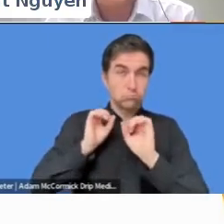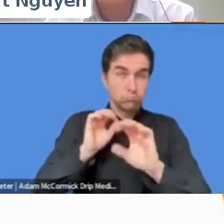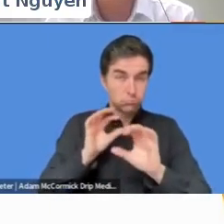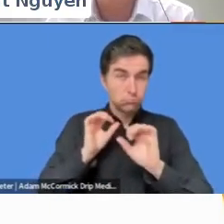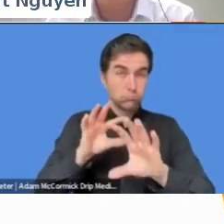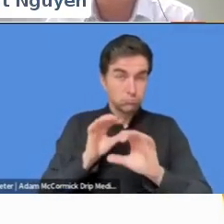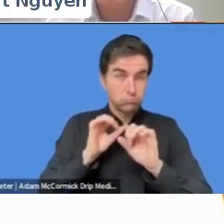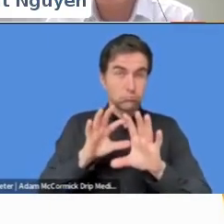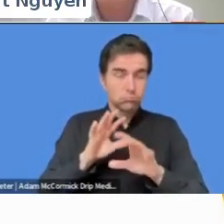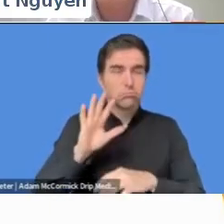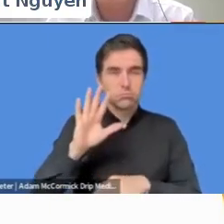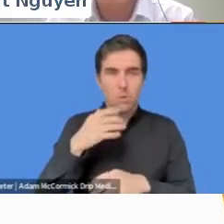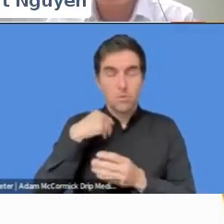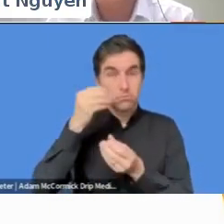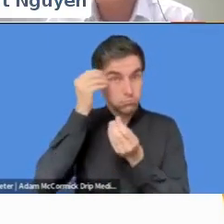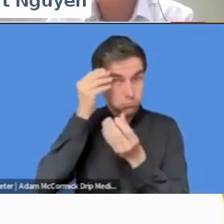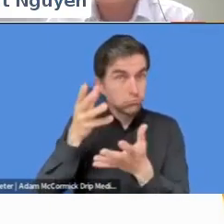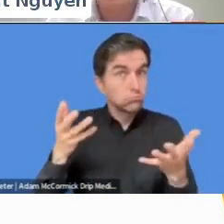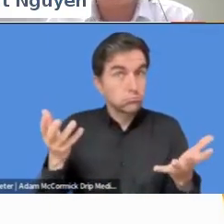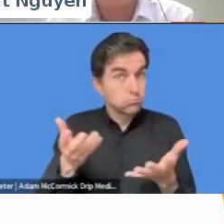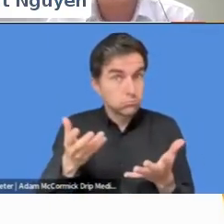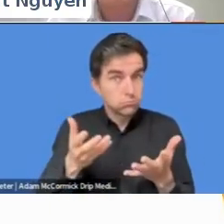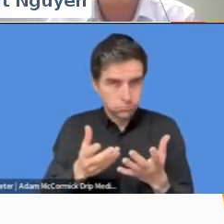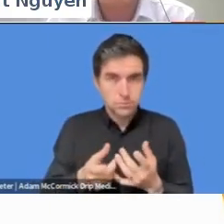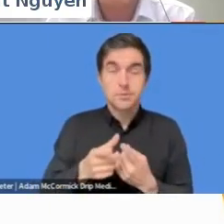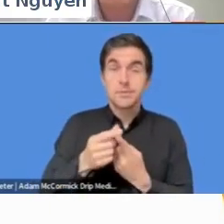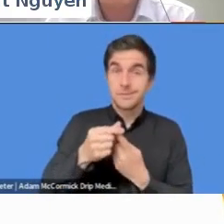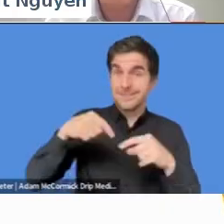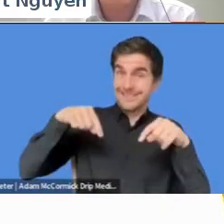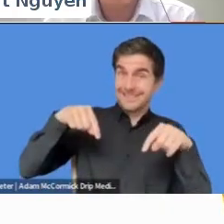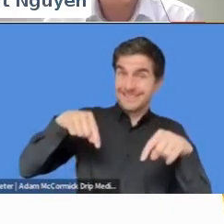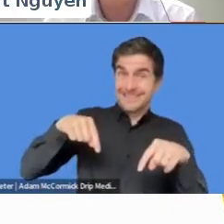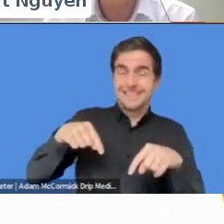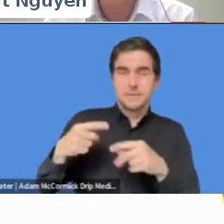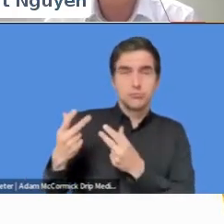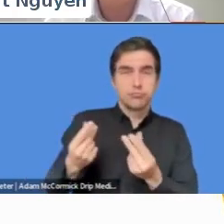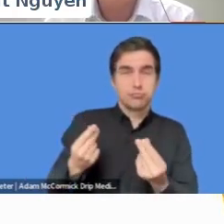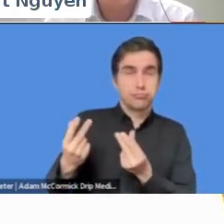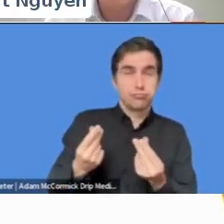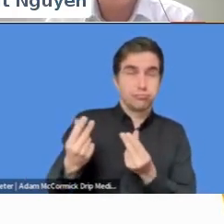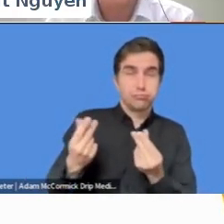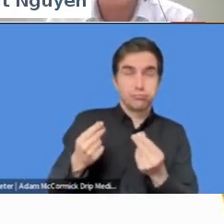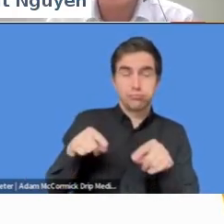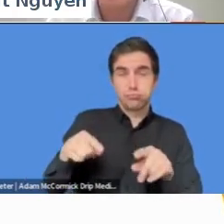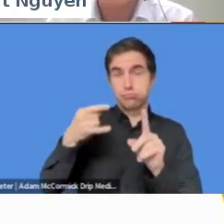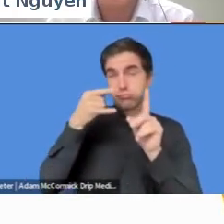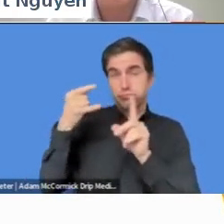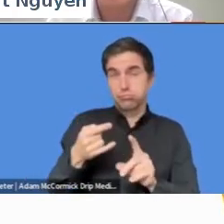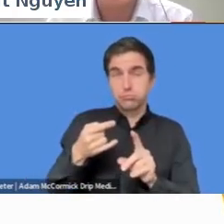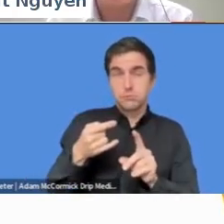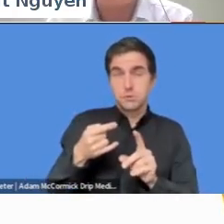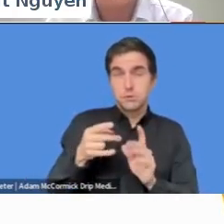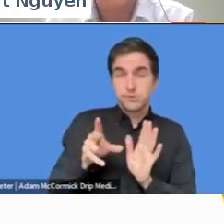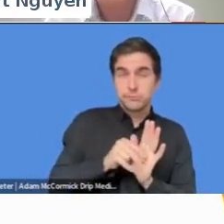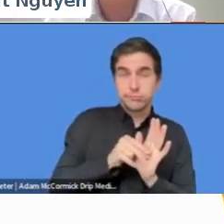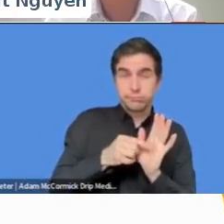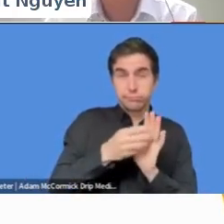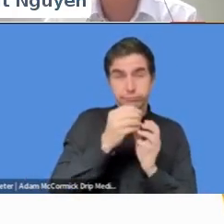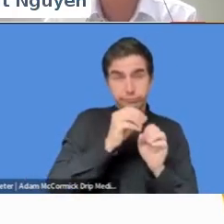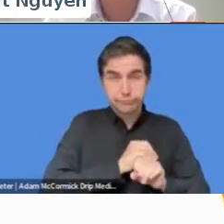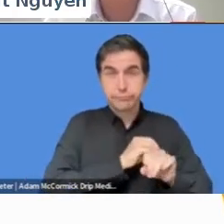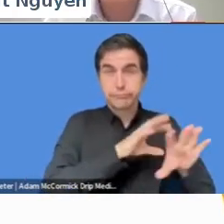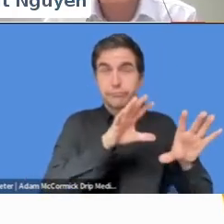and sent to all registrants after the sections. Second, Zoom AI generates automatic